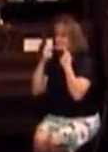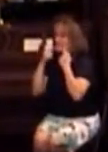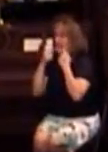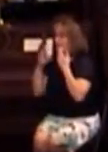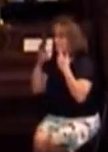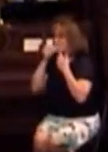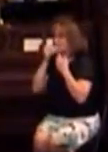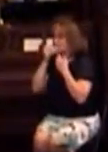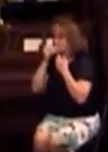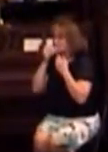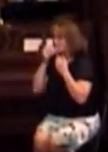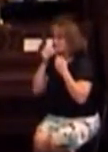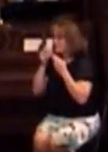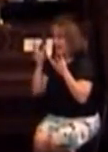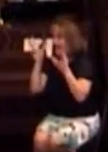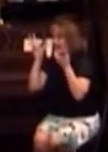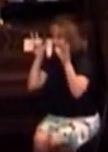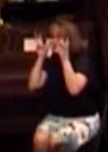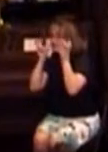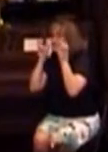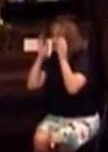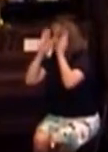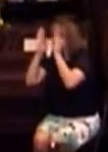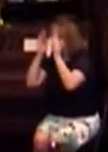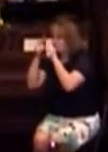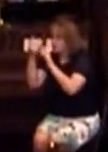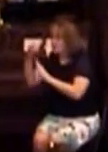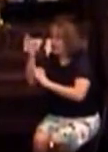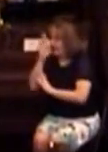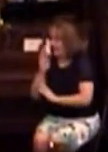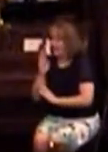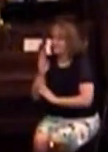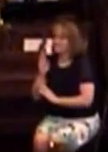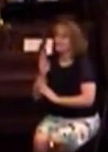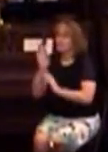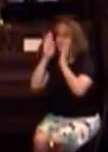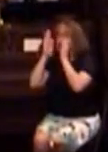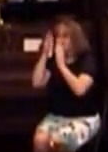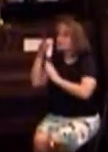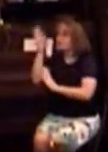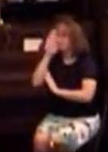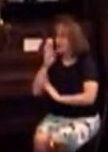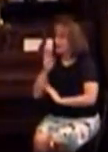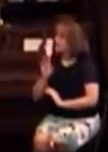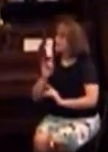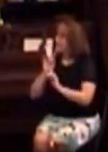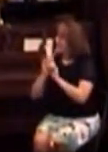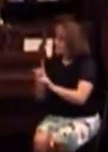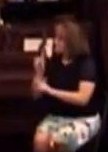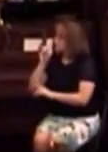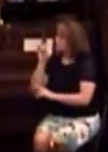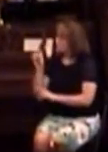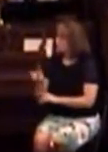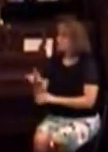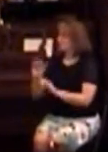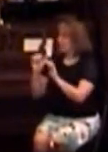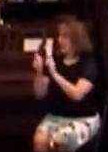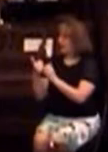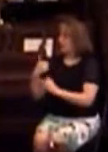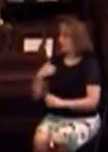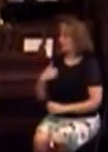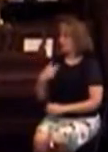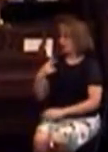and listen to God, okay? Just listen to God, answer the question, how am I blind? Listen to